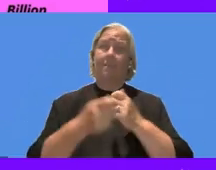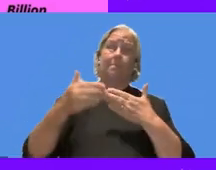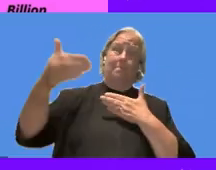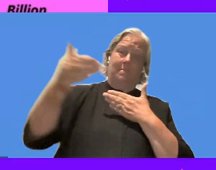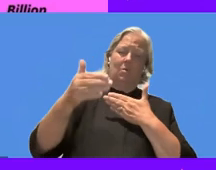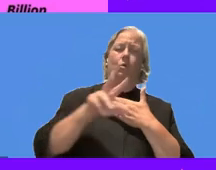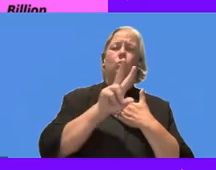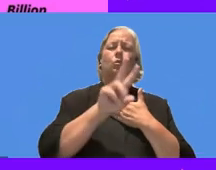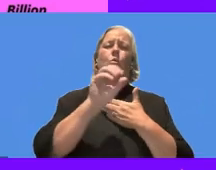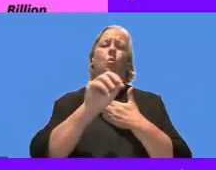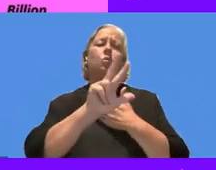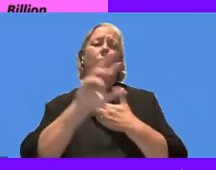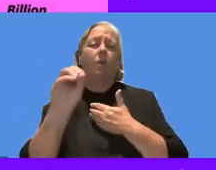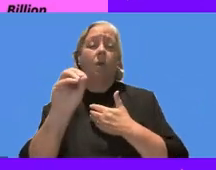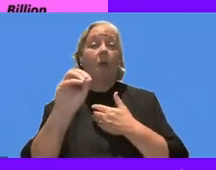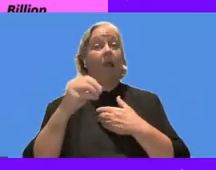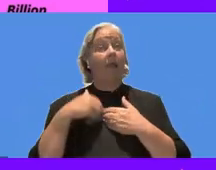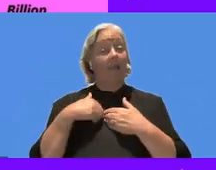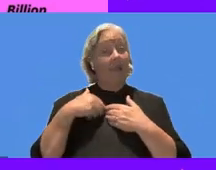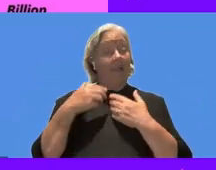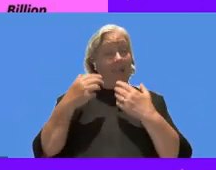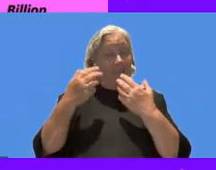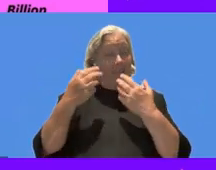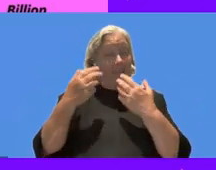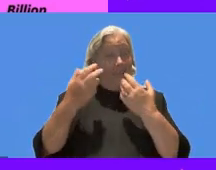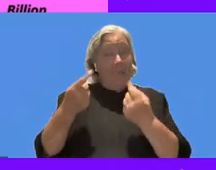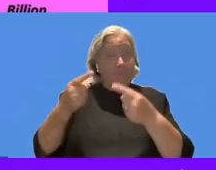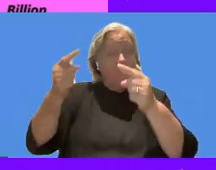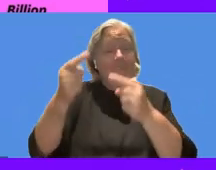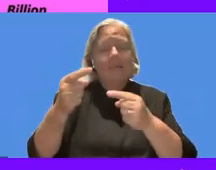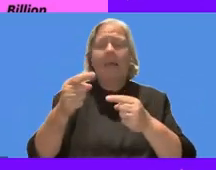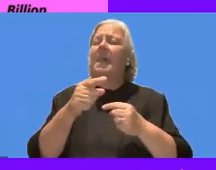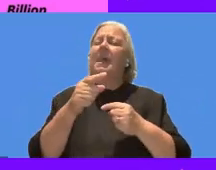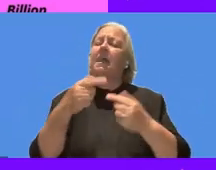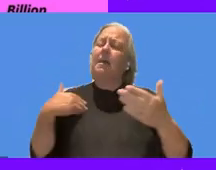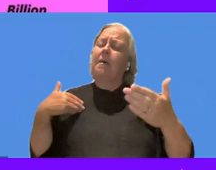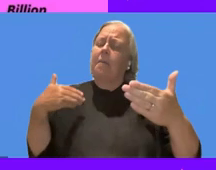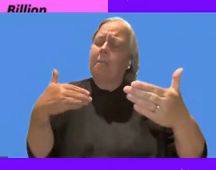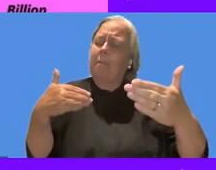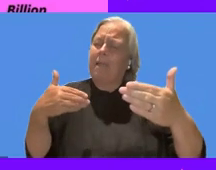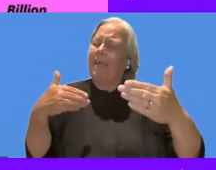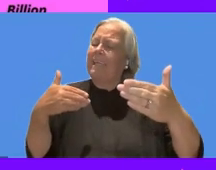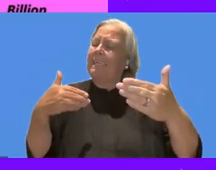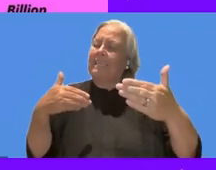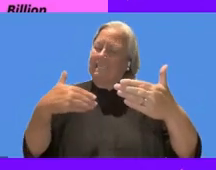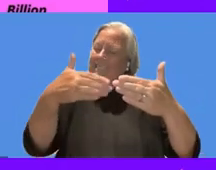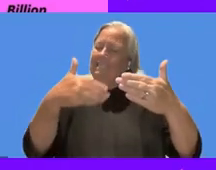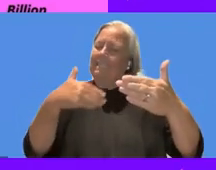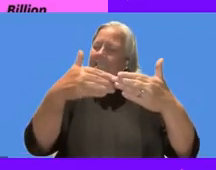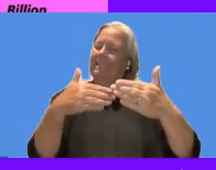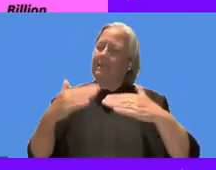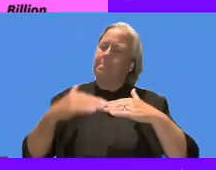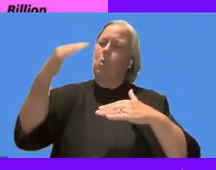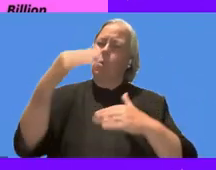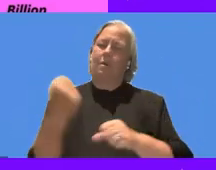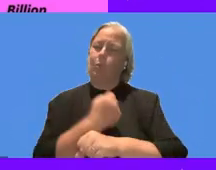got there? We're halfway through. We're nowhere near. And, you know, I think there is a growing recognition